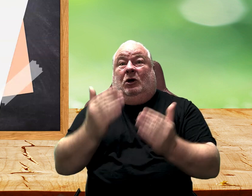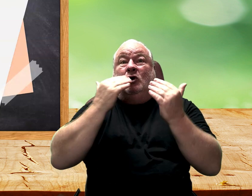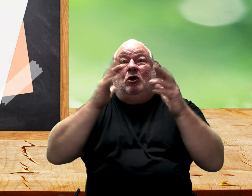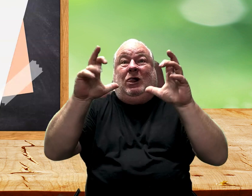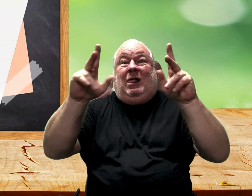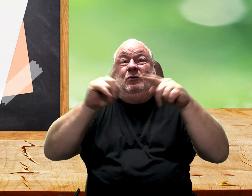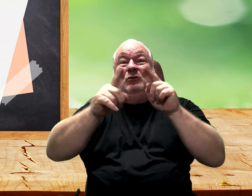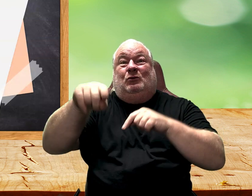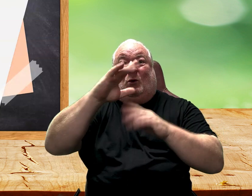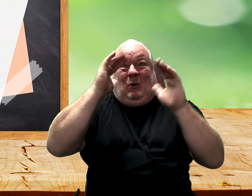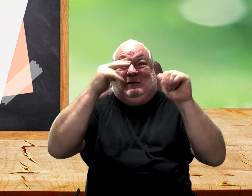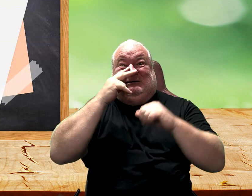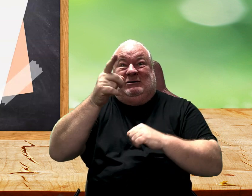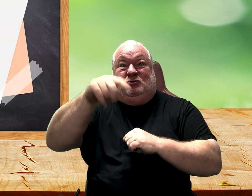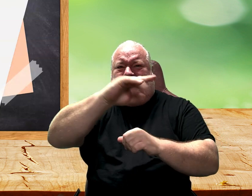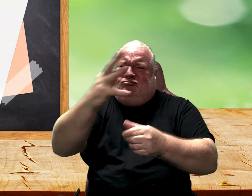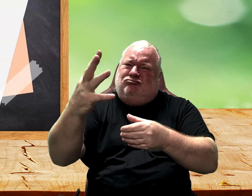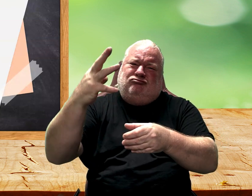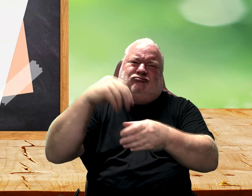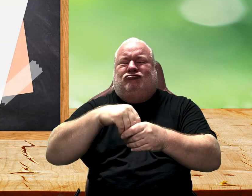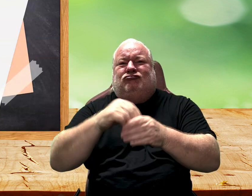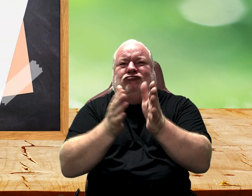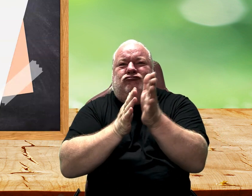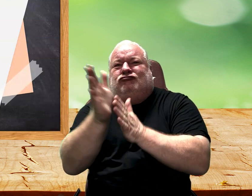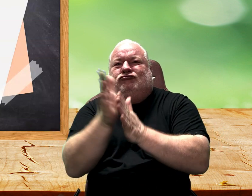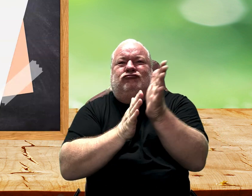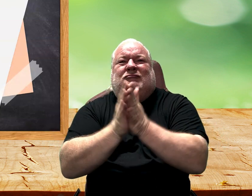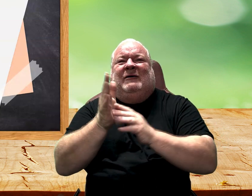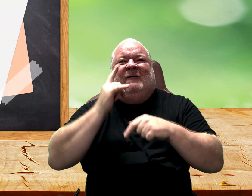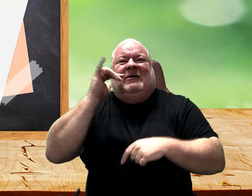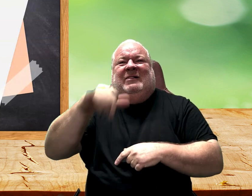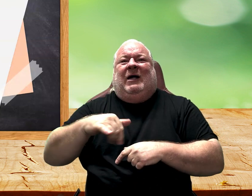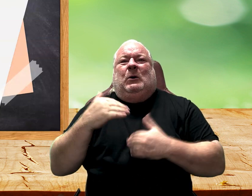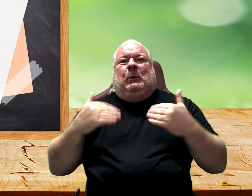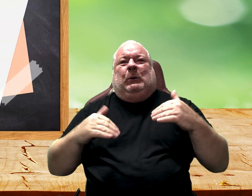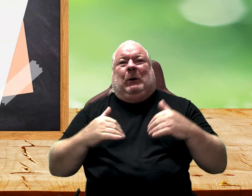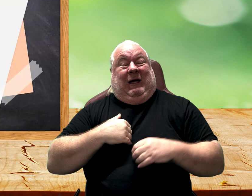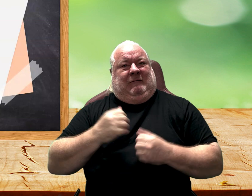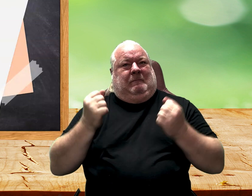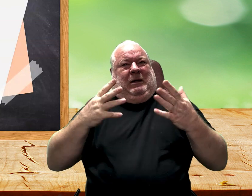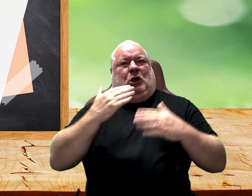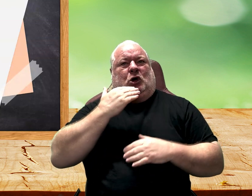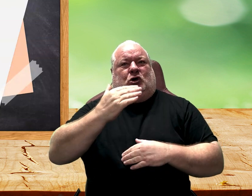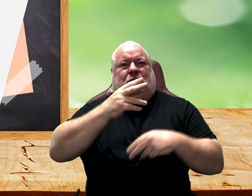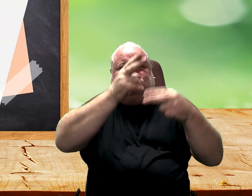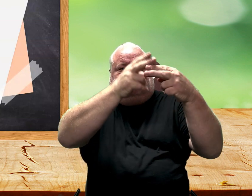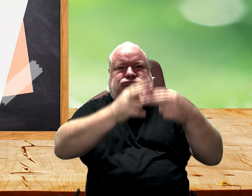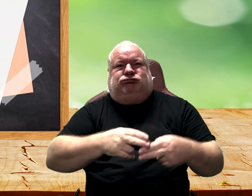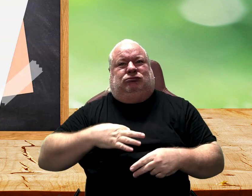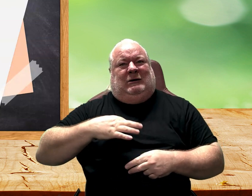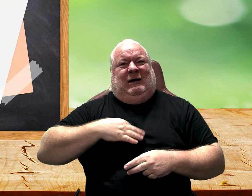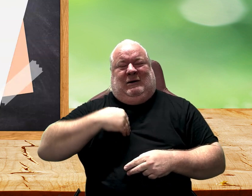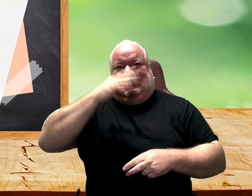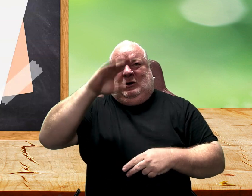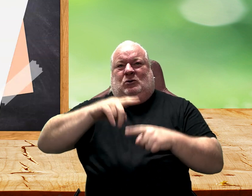Good luck. I hope to see you participating, and I know we'll have a good group of candidates